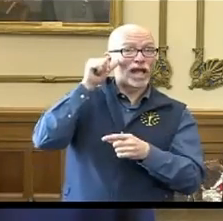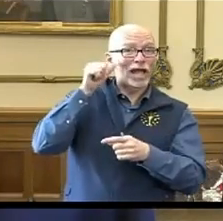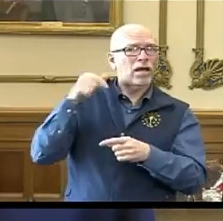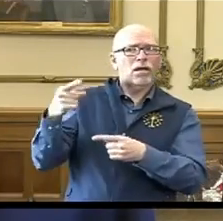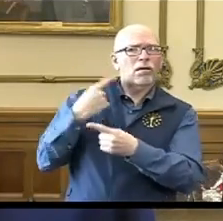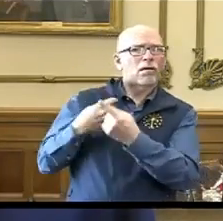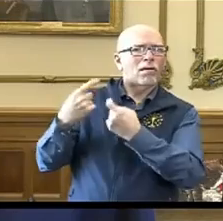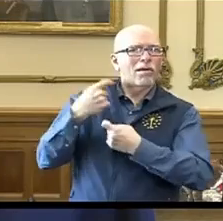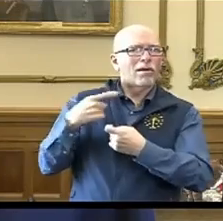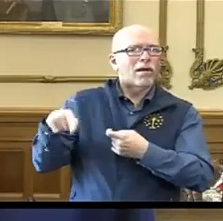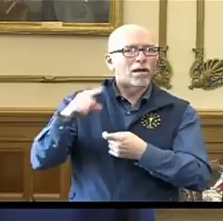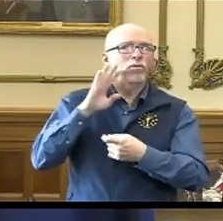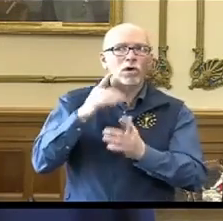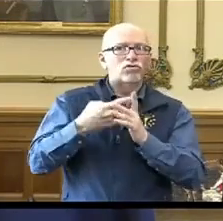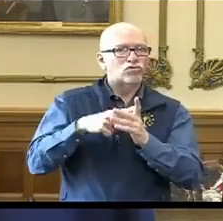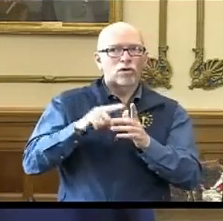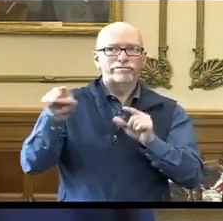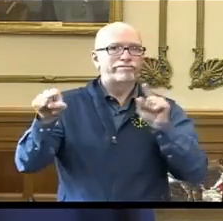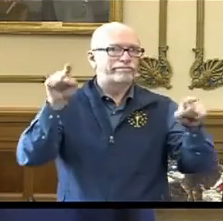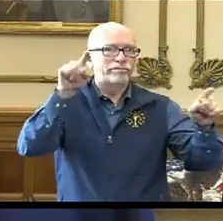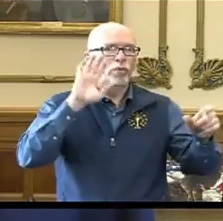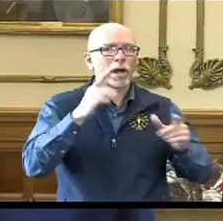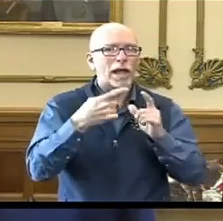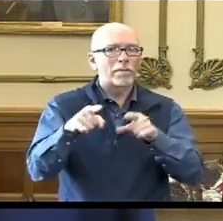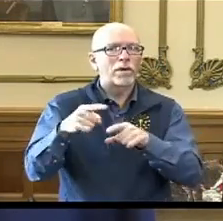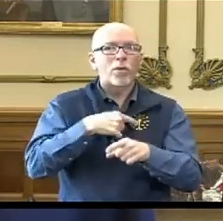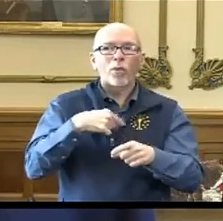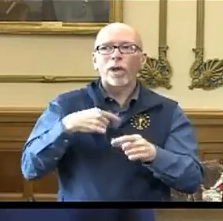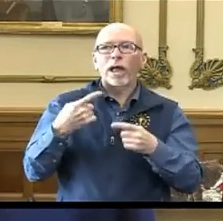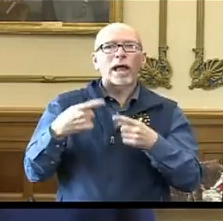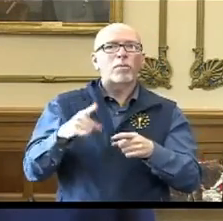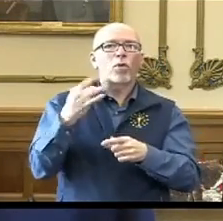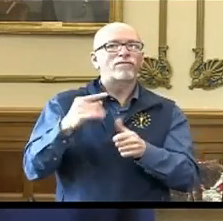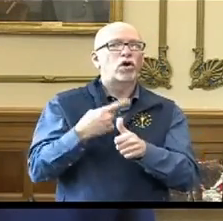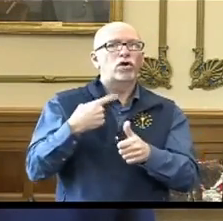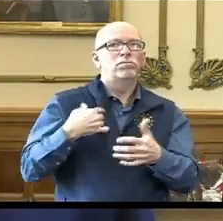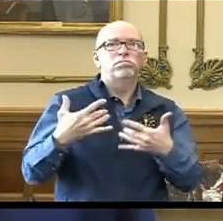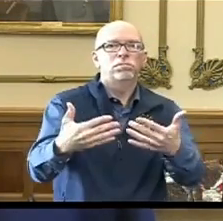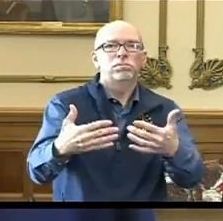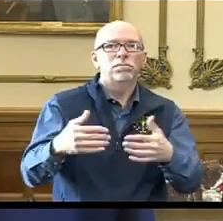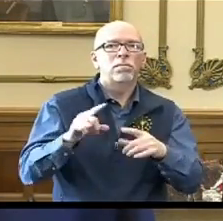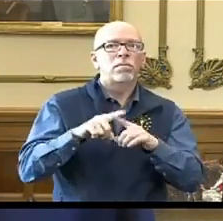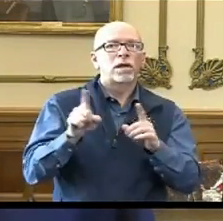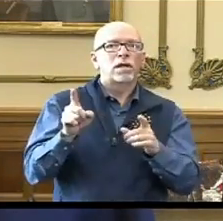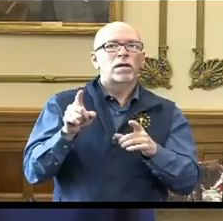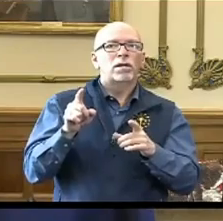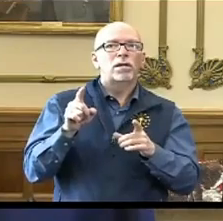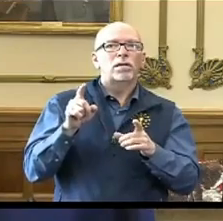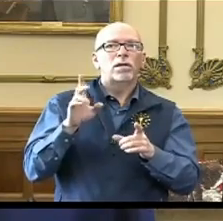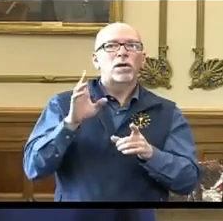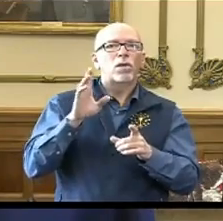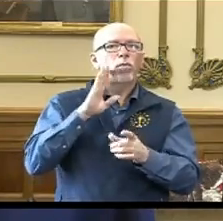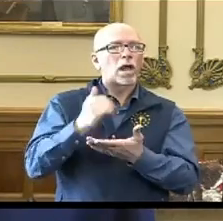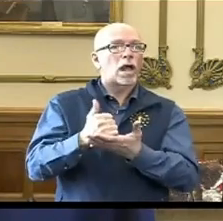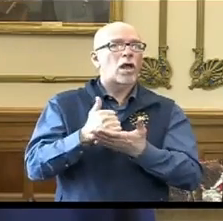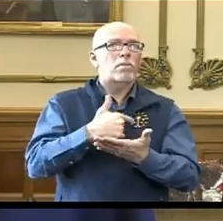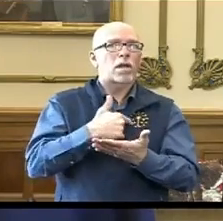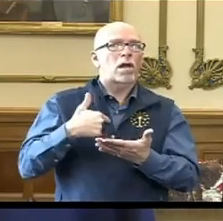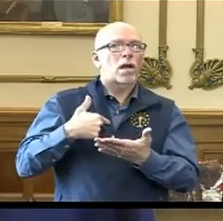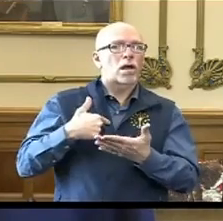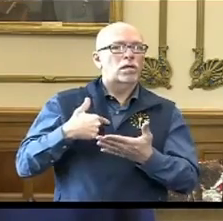is going to start happening around the country. We're just kind of at the front of the line, but it is going to help us